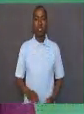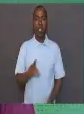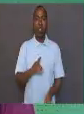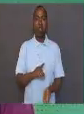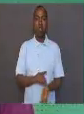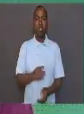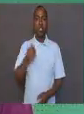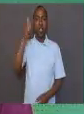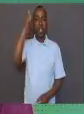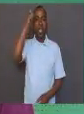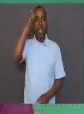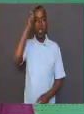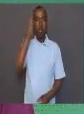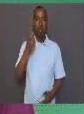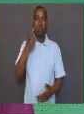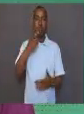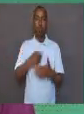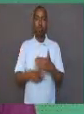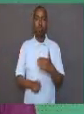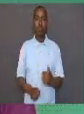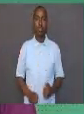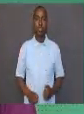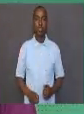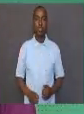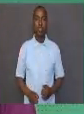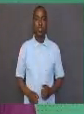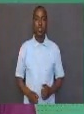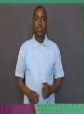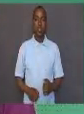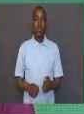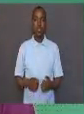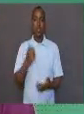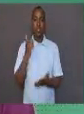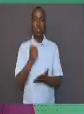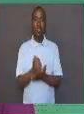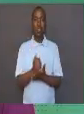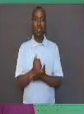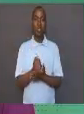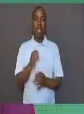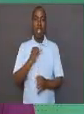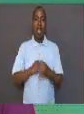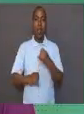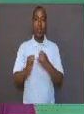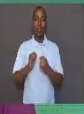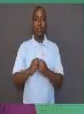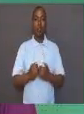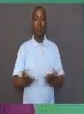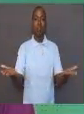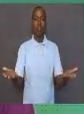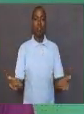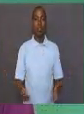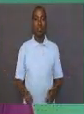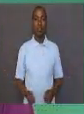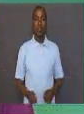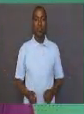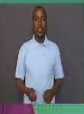Dr. Akiliu's results were published in international science journals.